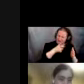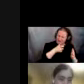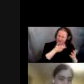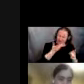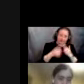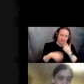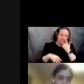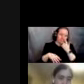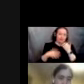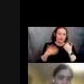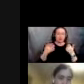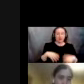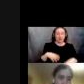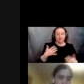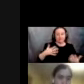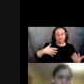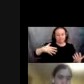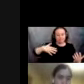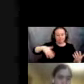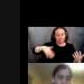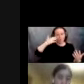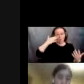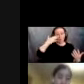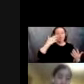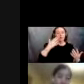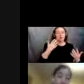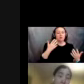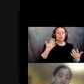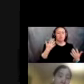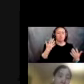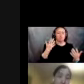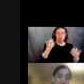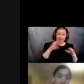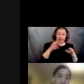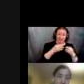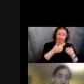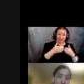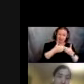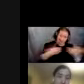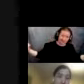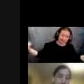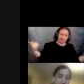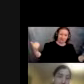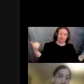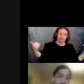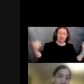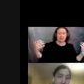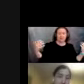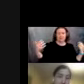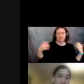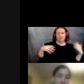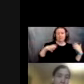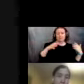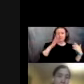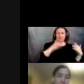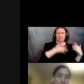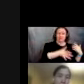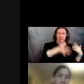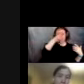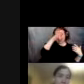And so a lot of these families were split up. They would, you know, leave the, usually the dad in camp,